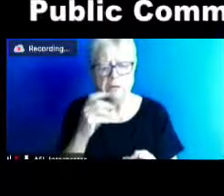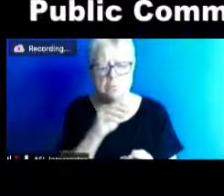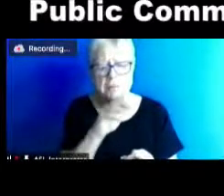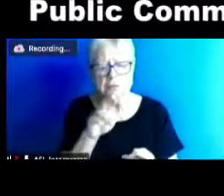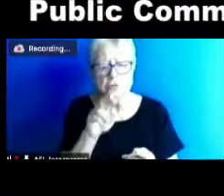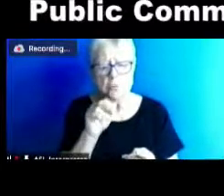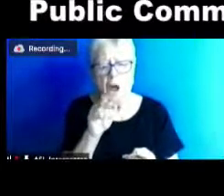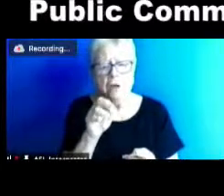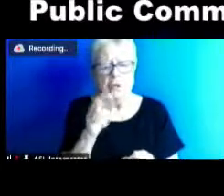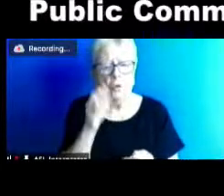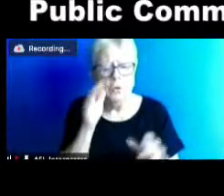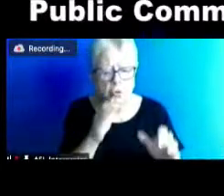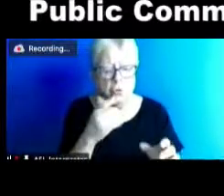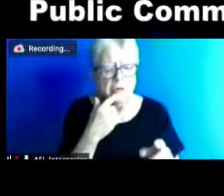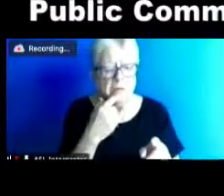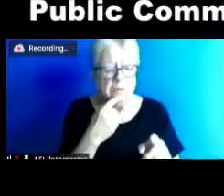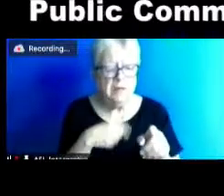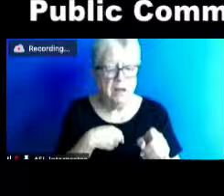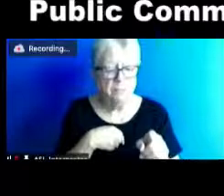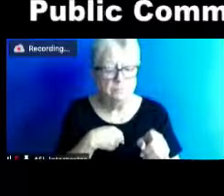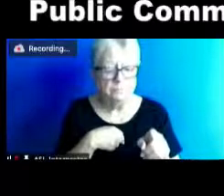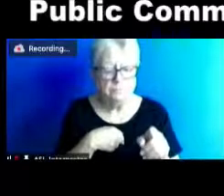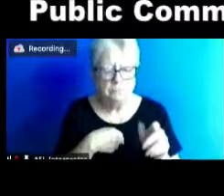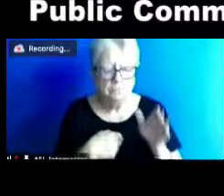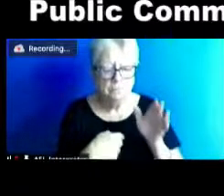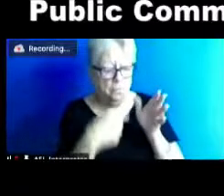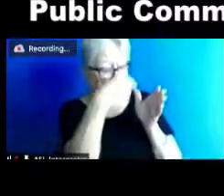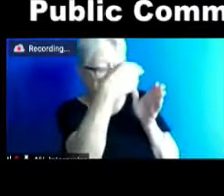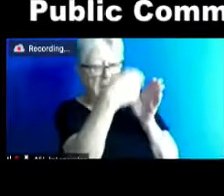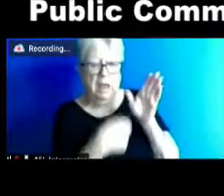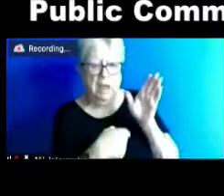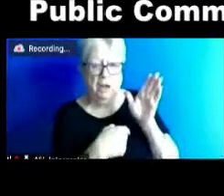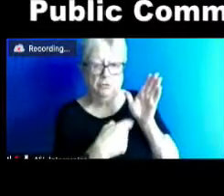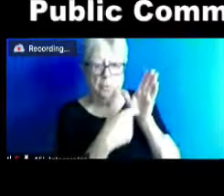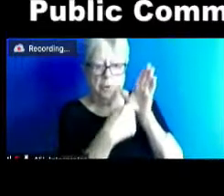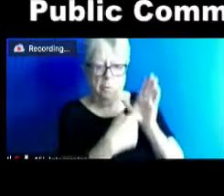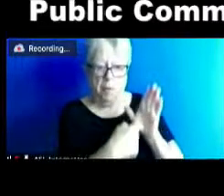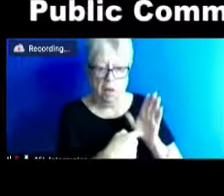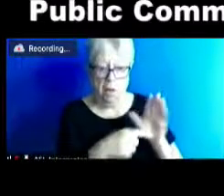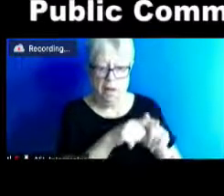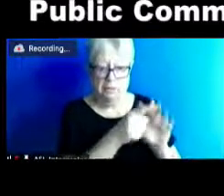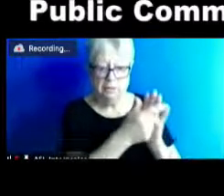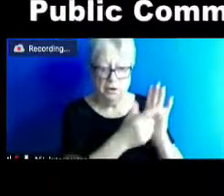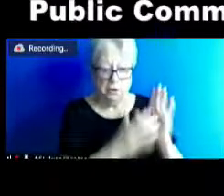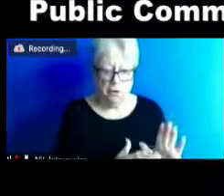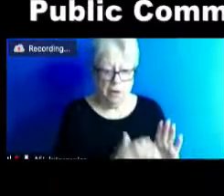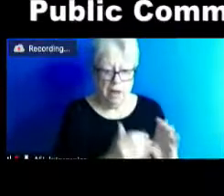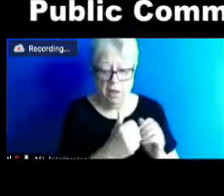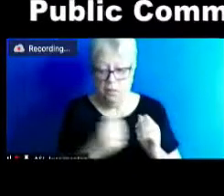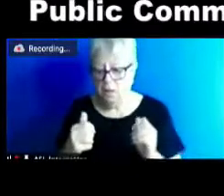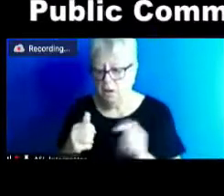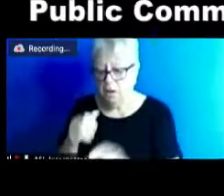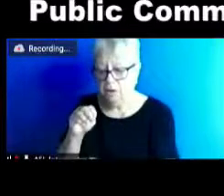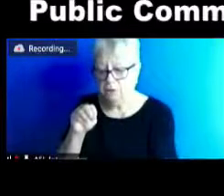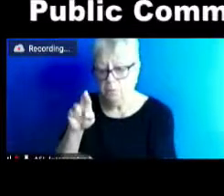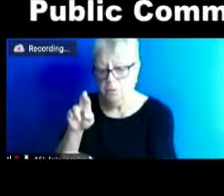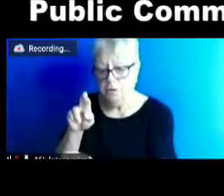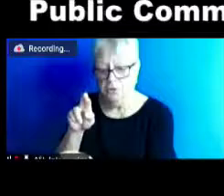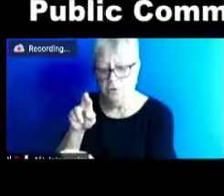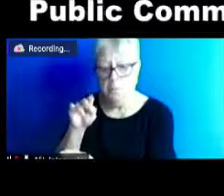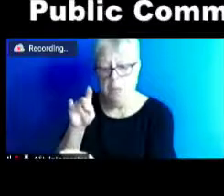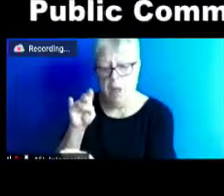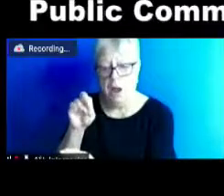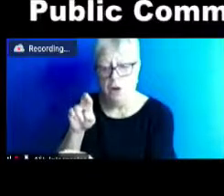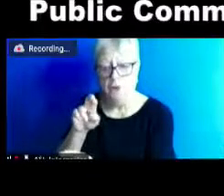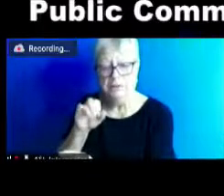will say, here are our billables as attorneys, and then here's Mr. Becker's invoices and the basis for